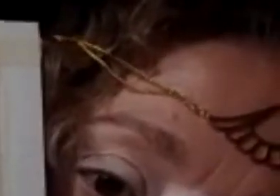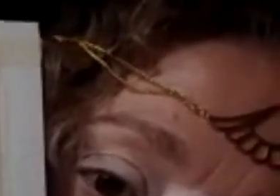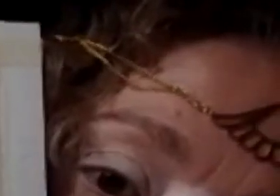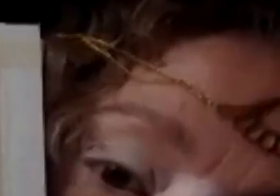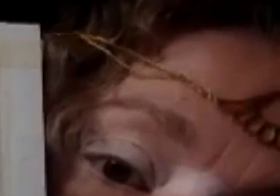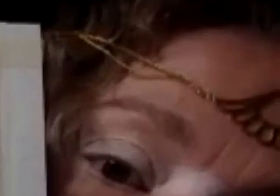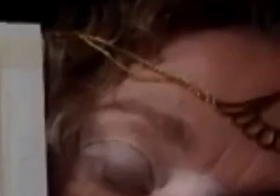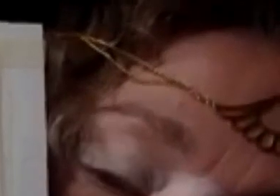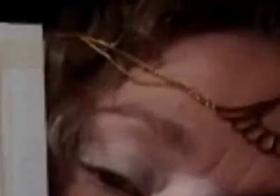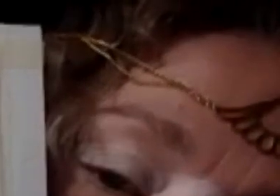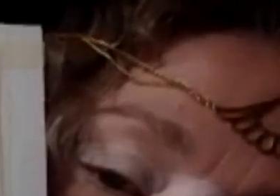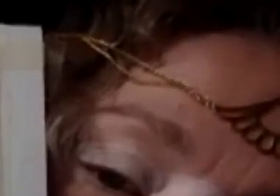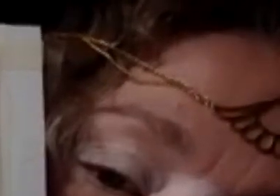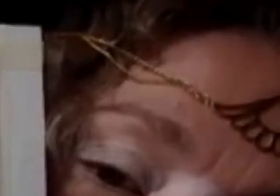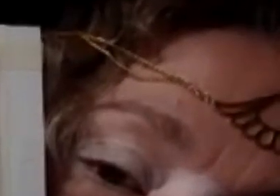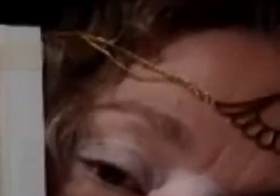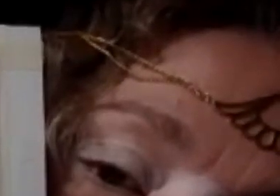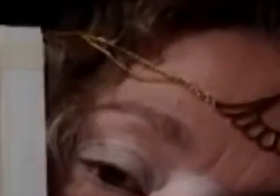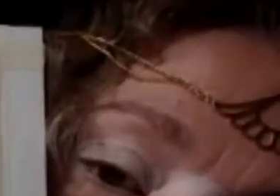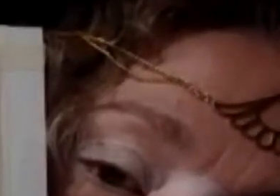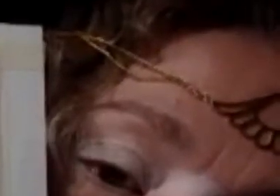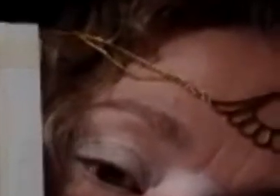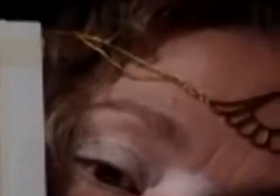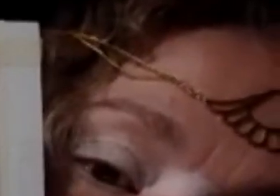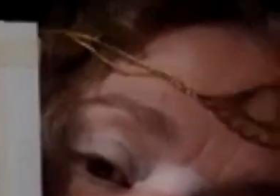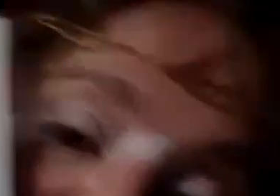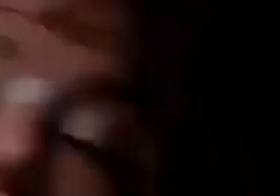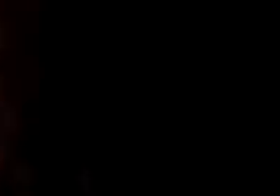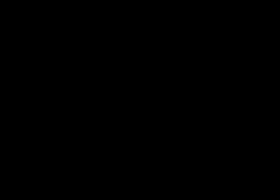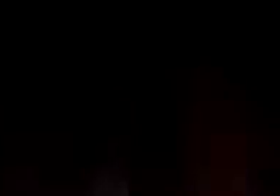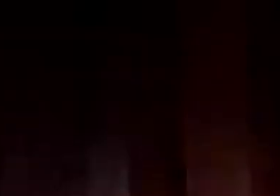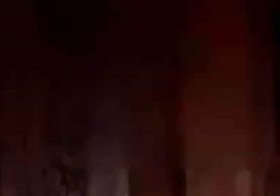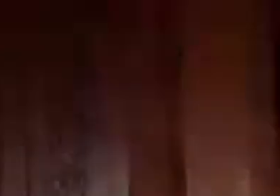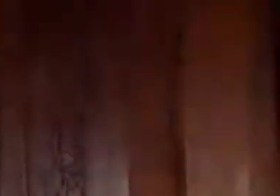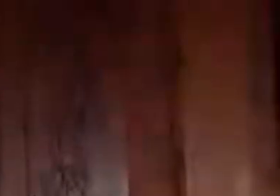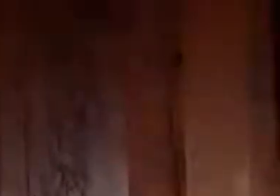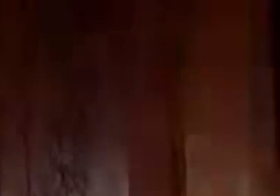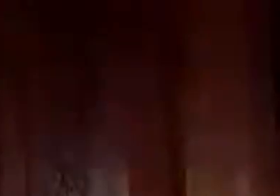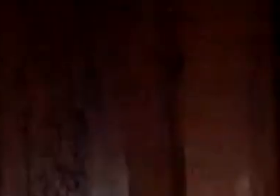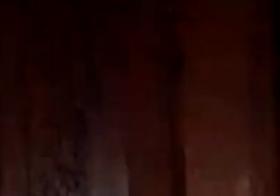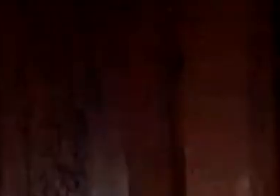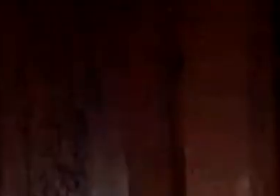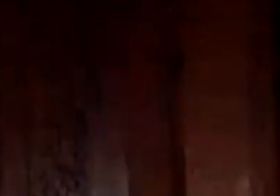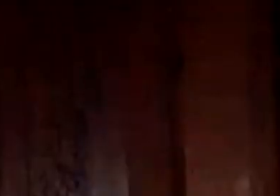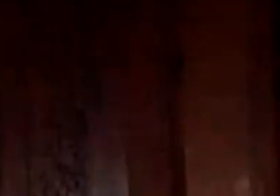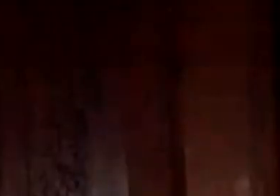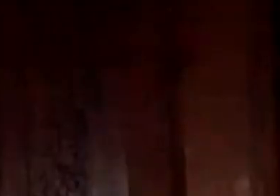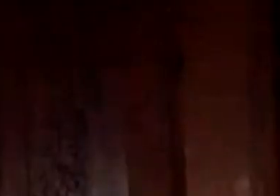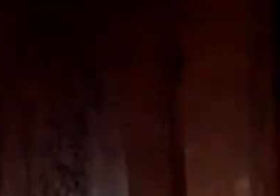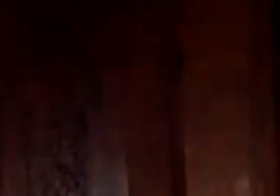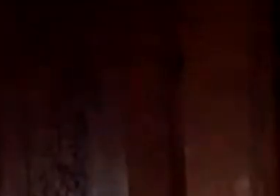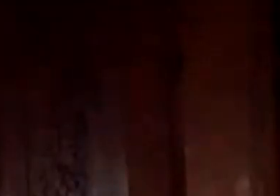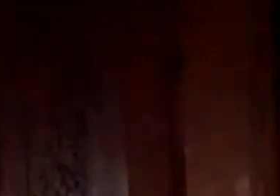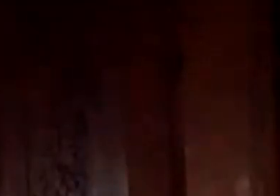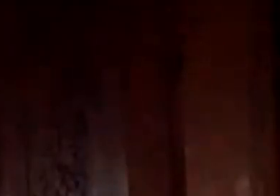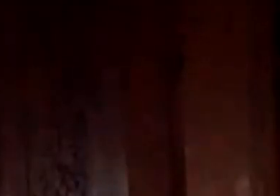red and then the yeah. Yeah. This is amazing. Oh, yeah. And